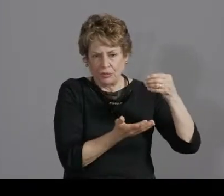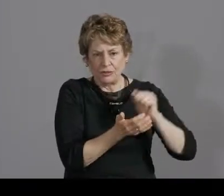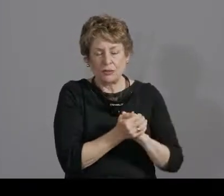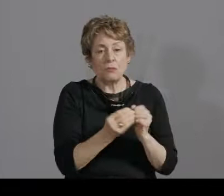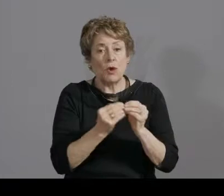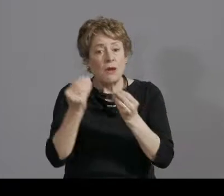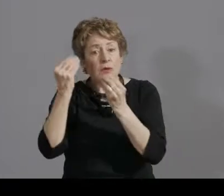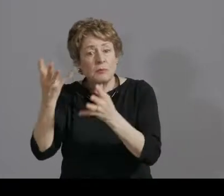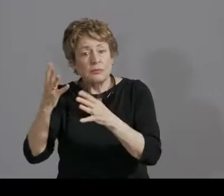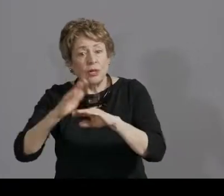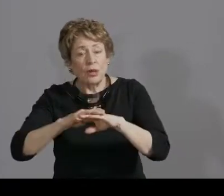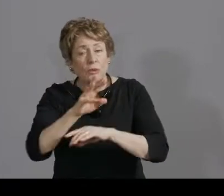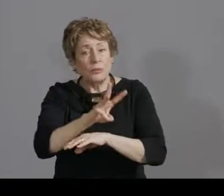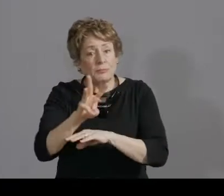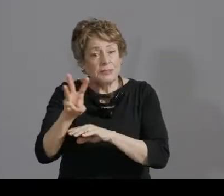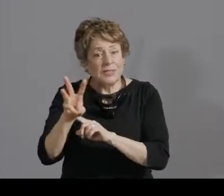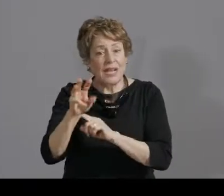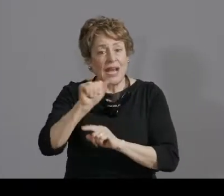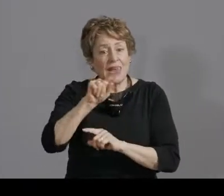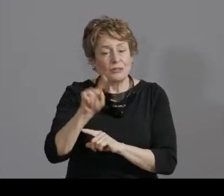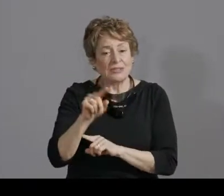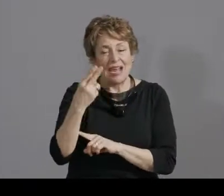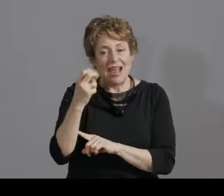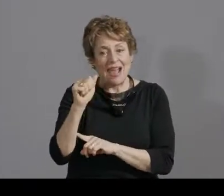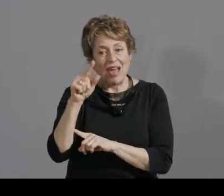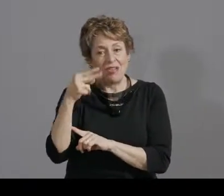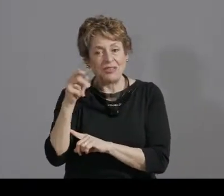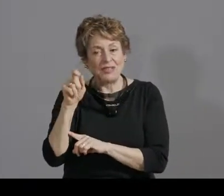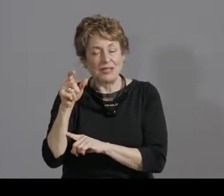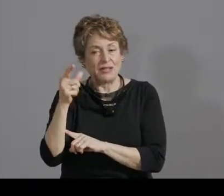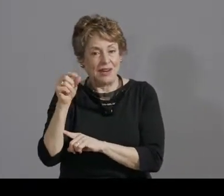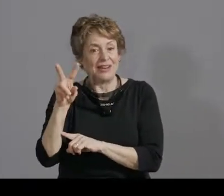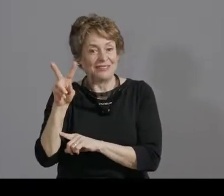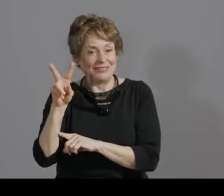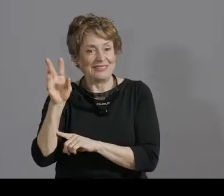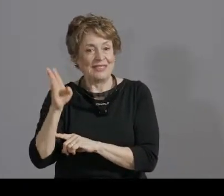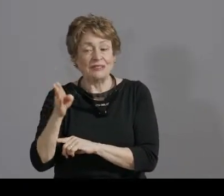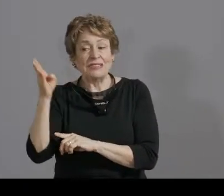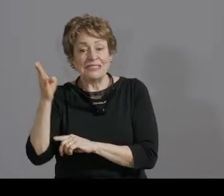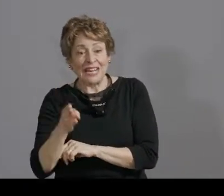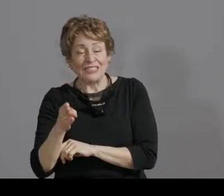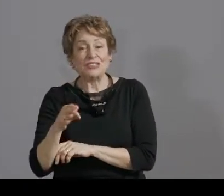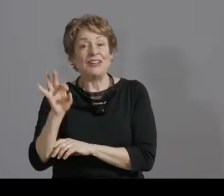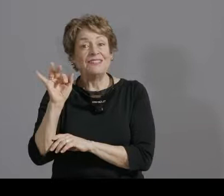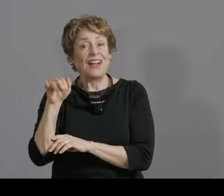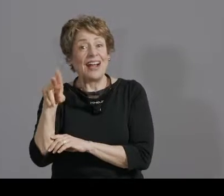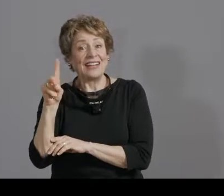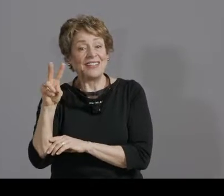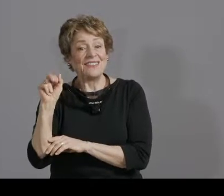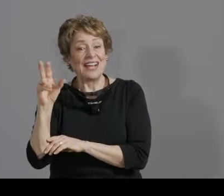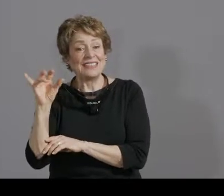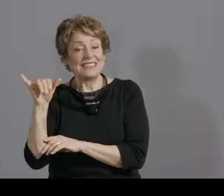our website at azhealth.gov/find vaccine, or you can call the number